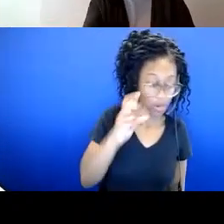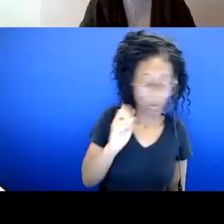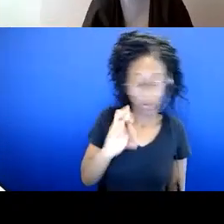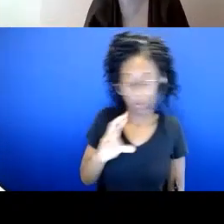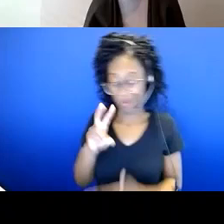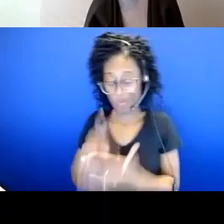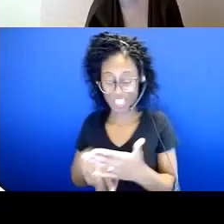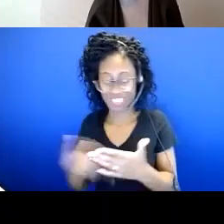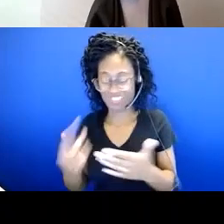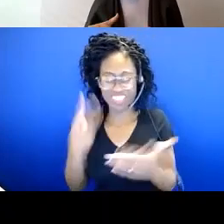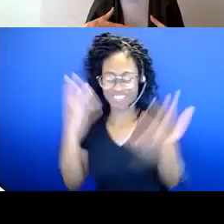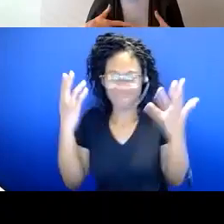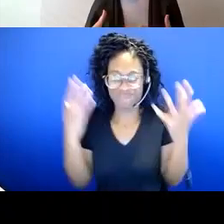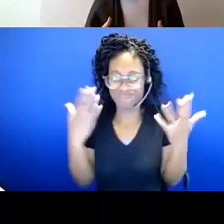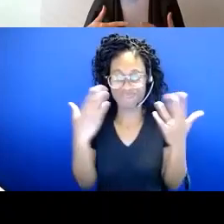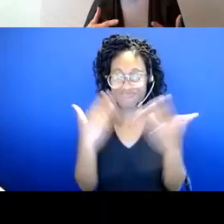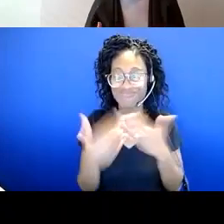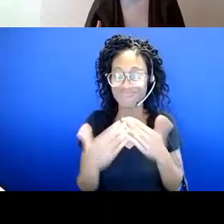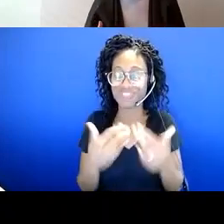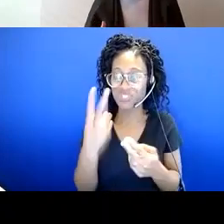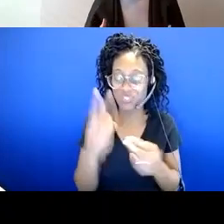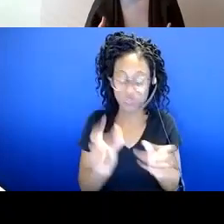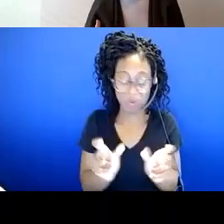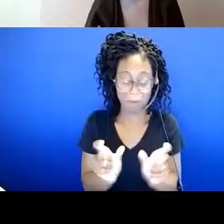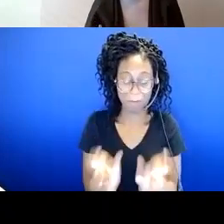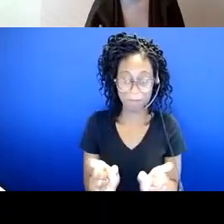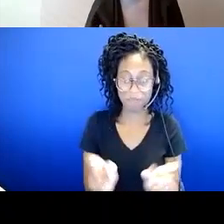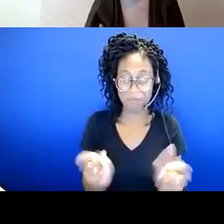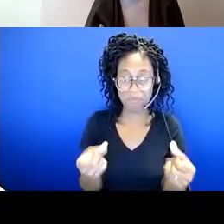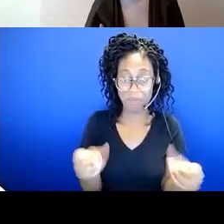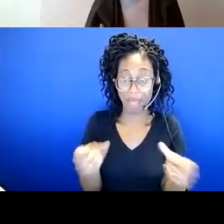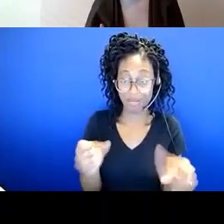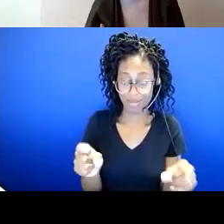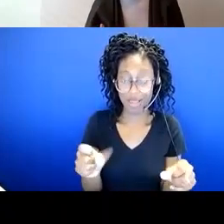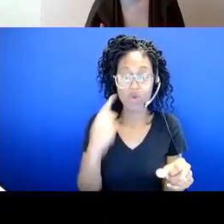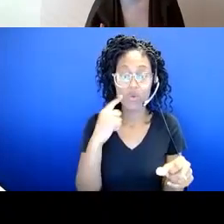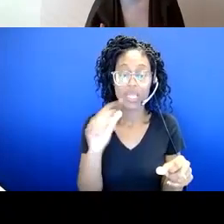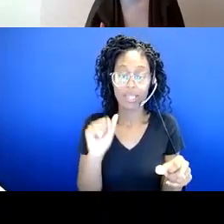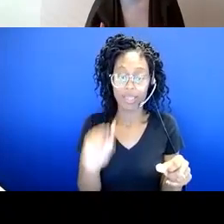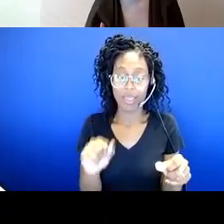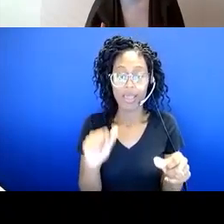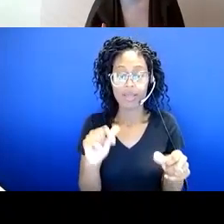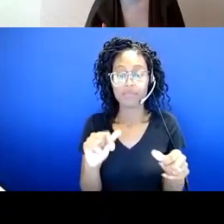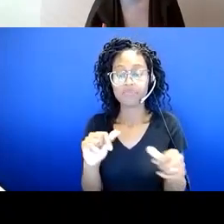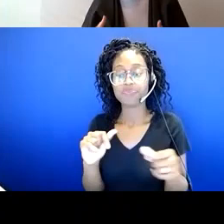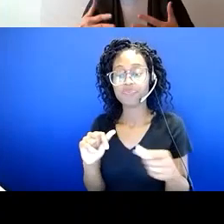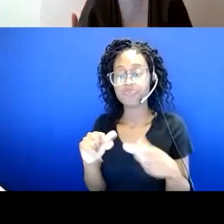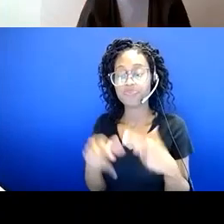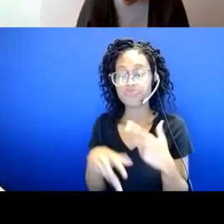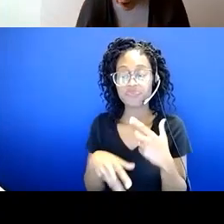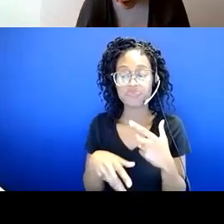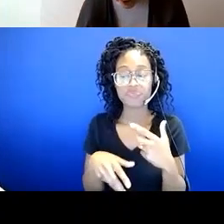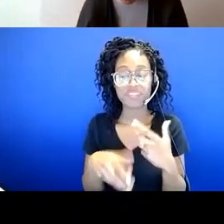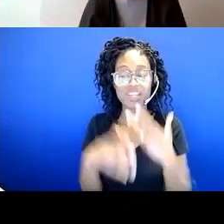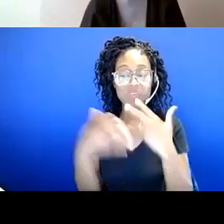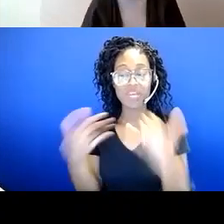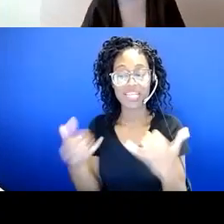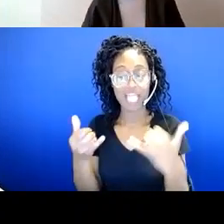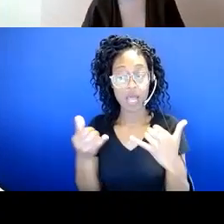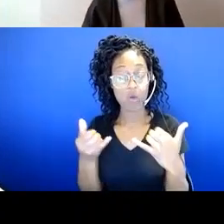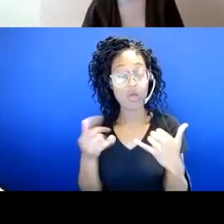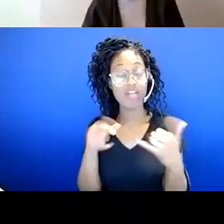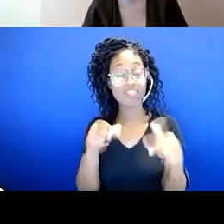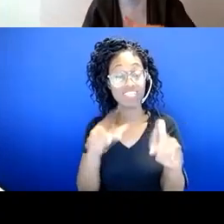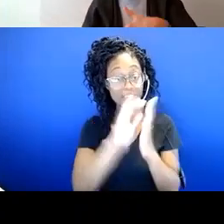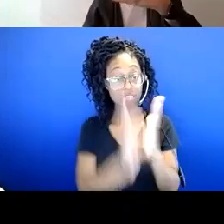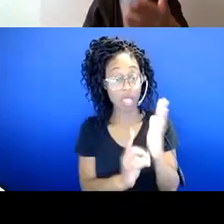two buttons. So we're amplifying upon the current design, I